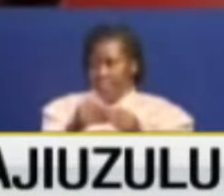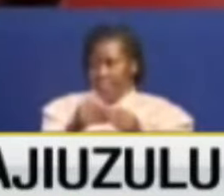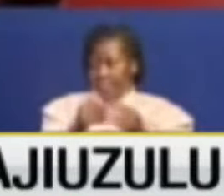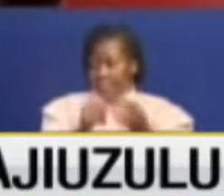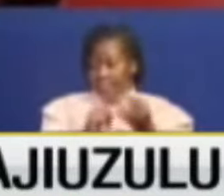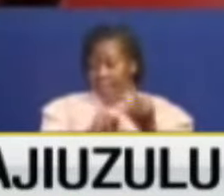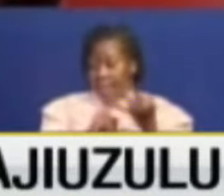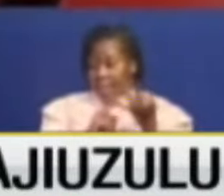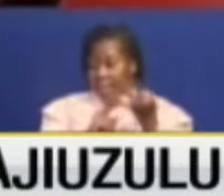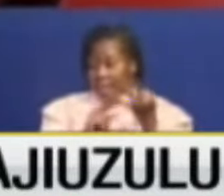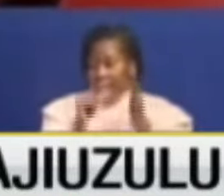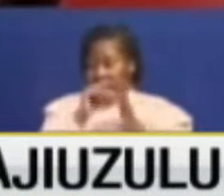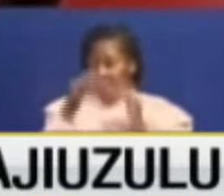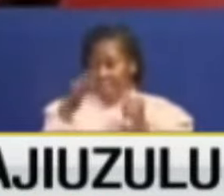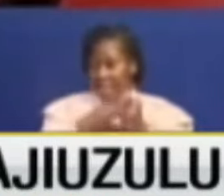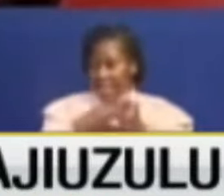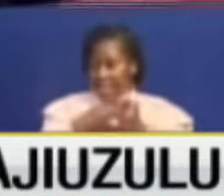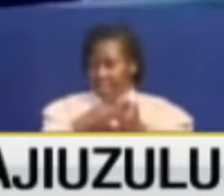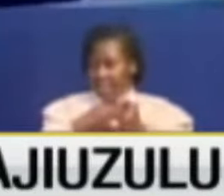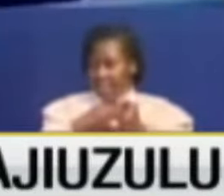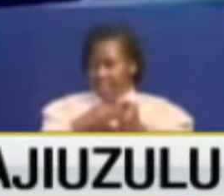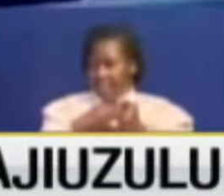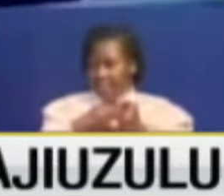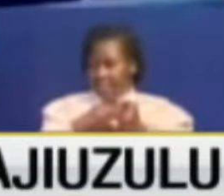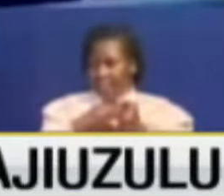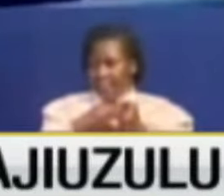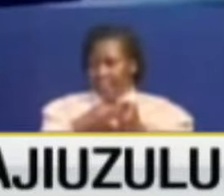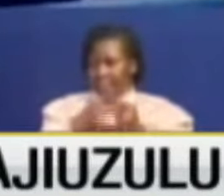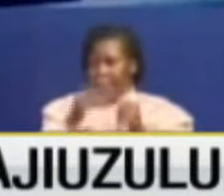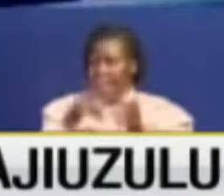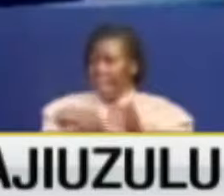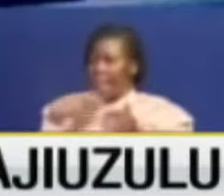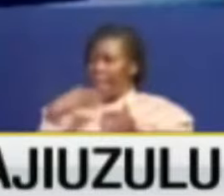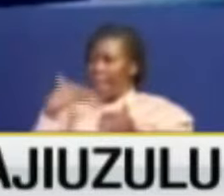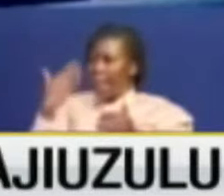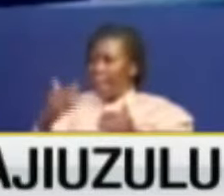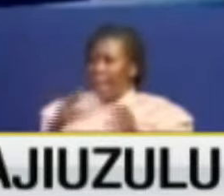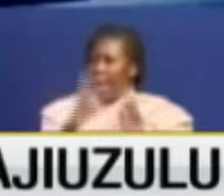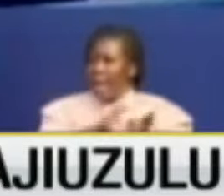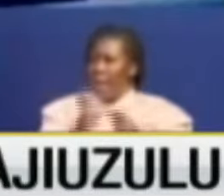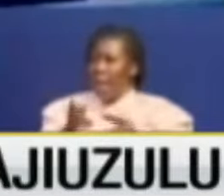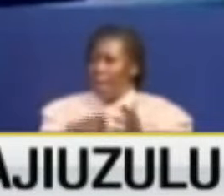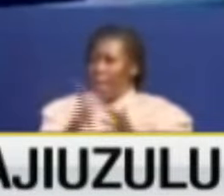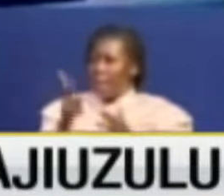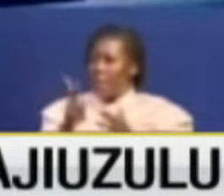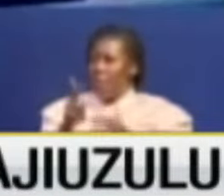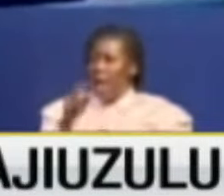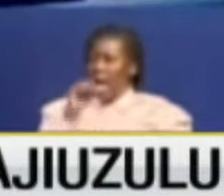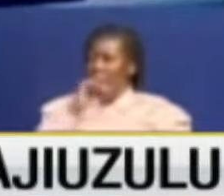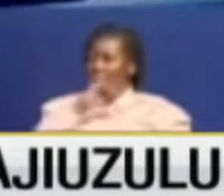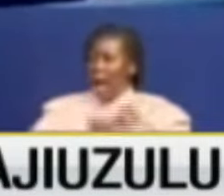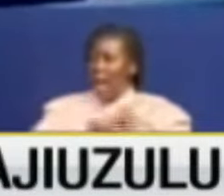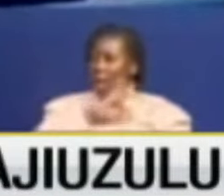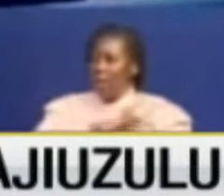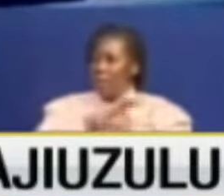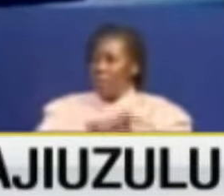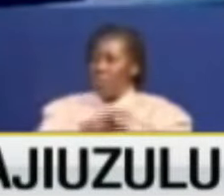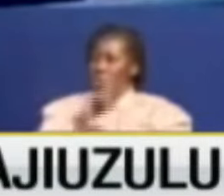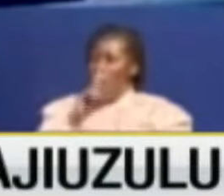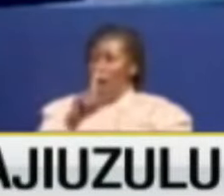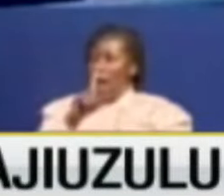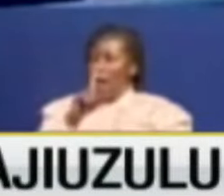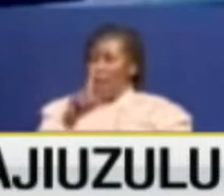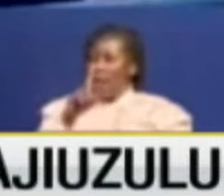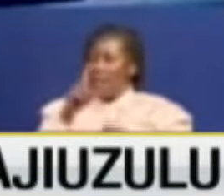Ground 3, paragraph 8, irregular payment of emergency call allowances to